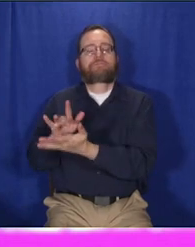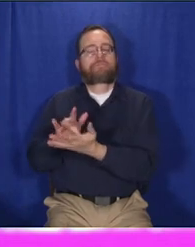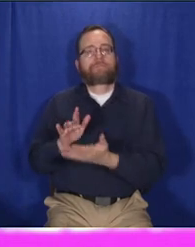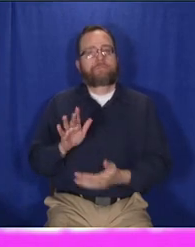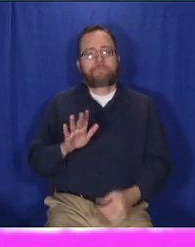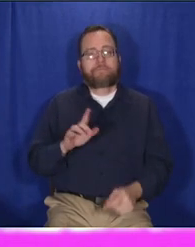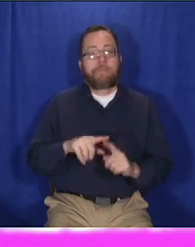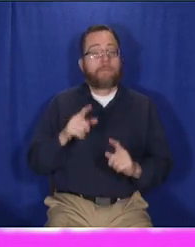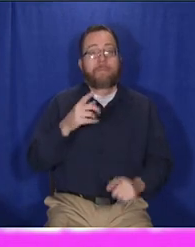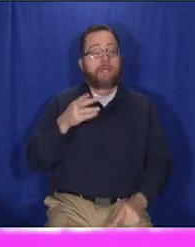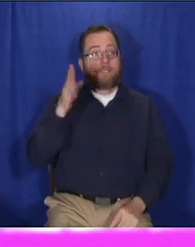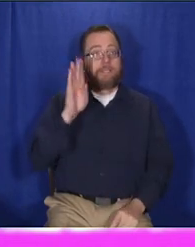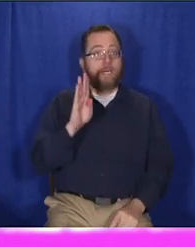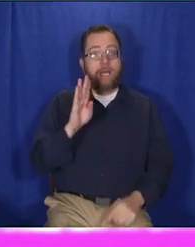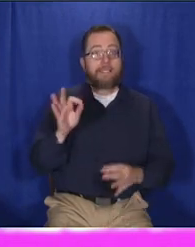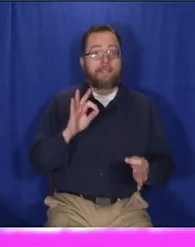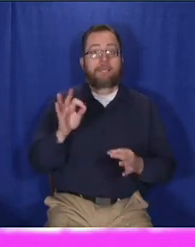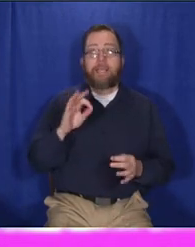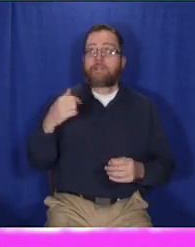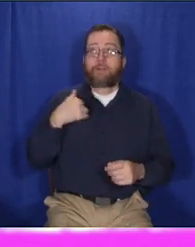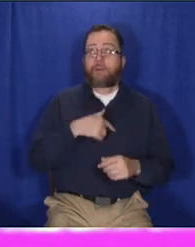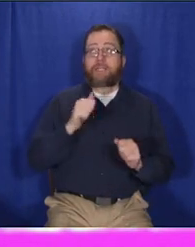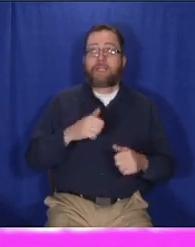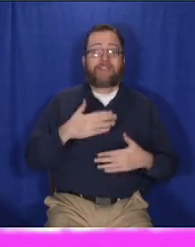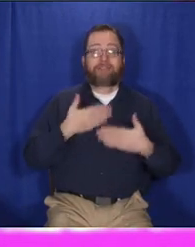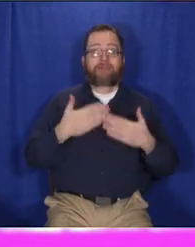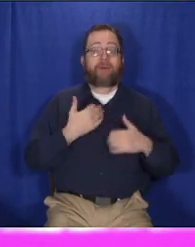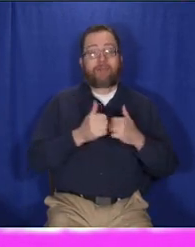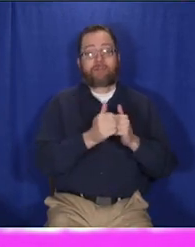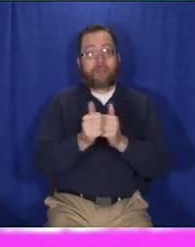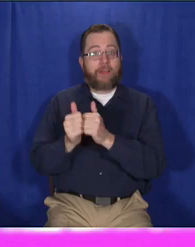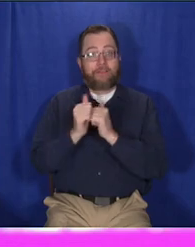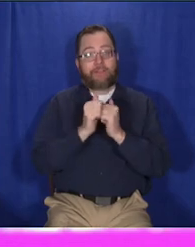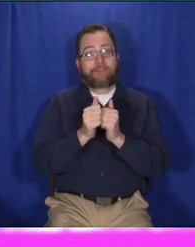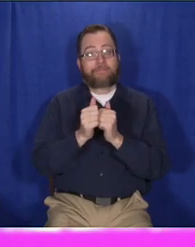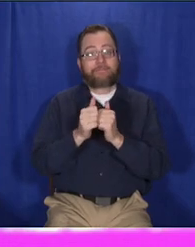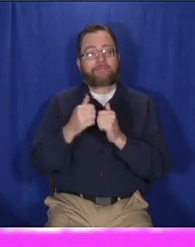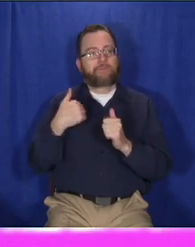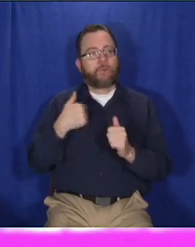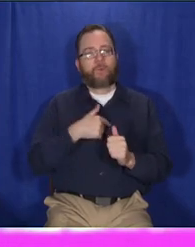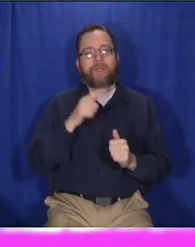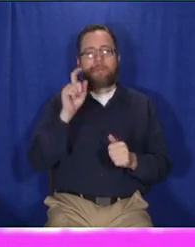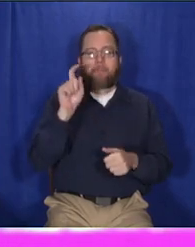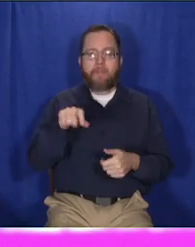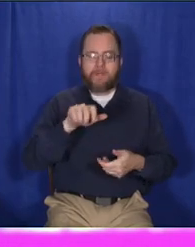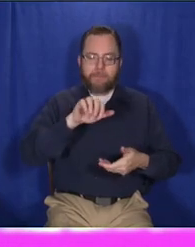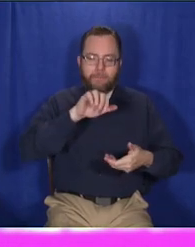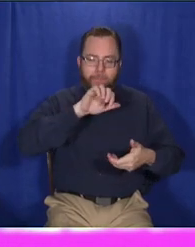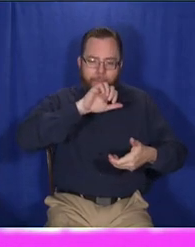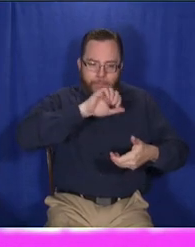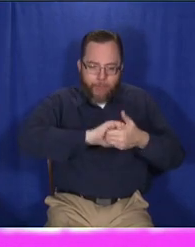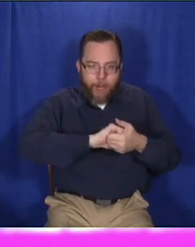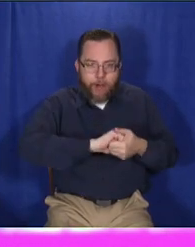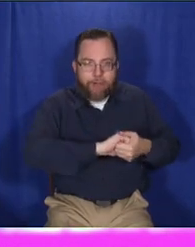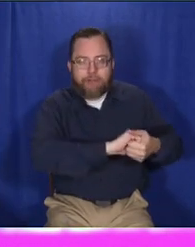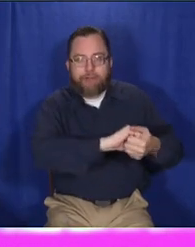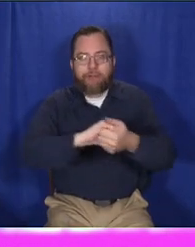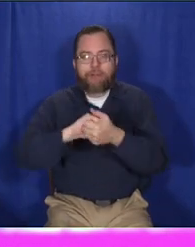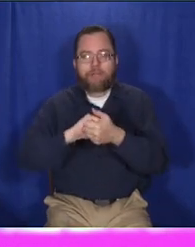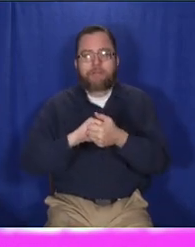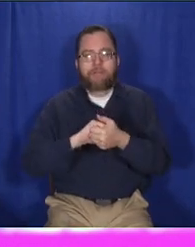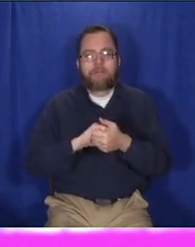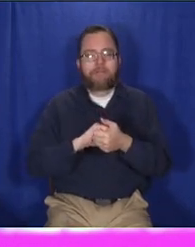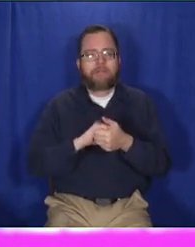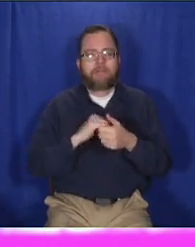one of the ways that we experience deeper joy together is when we partner together to do more than we can do on our